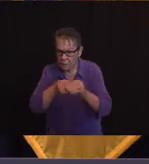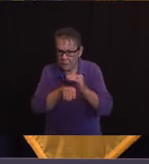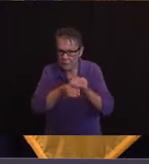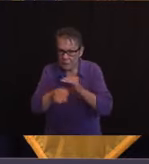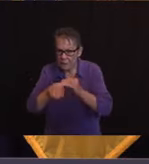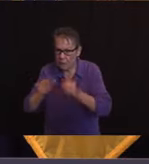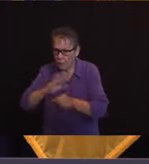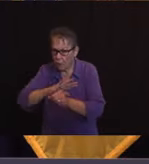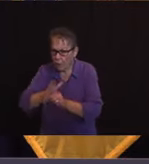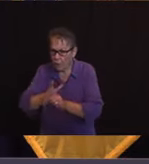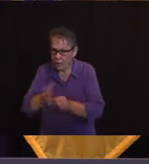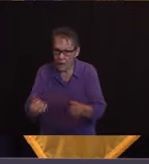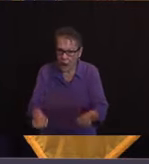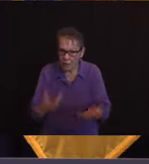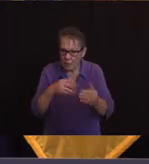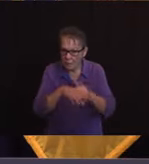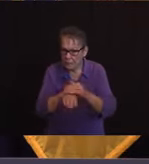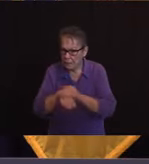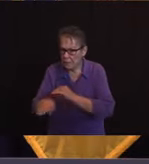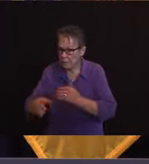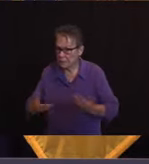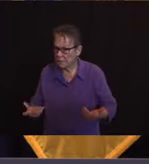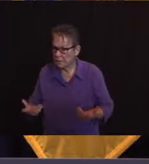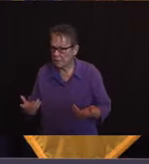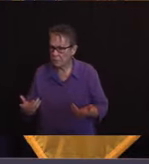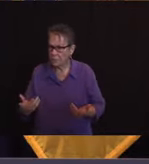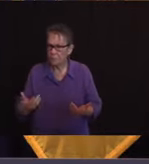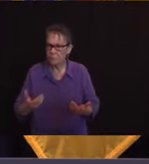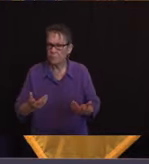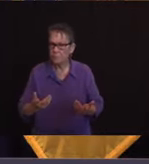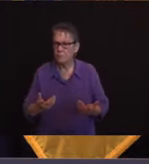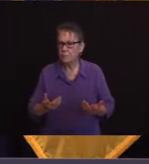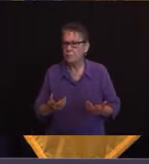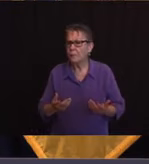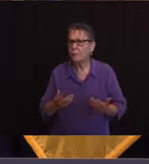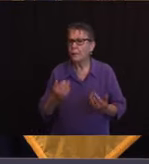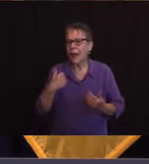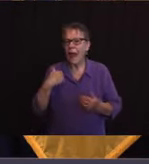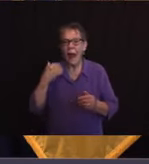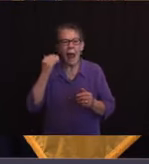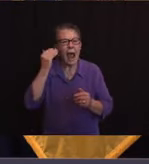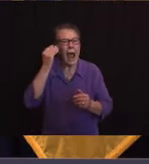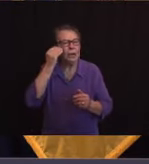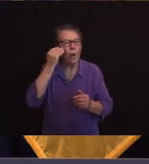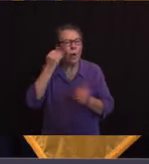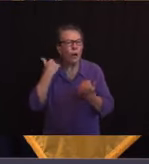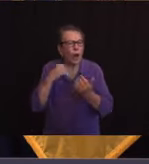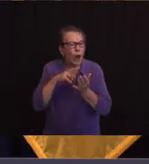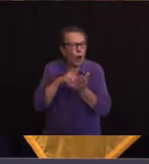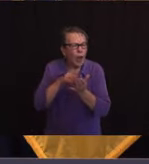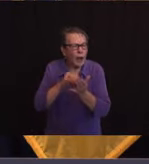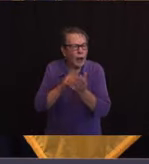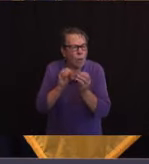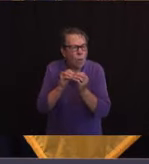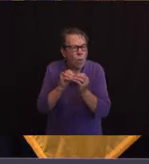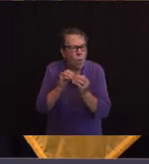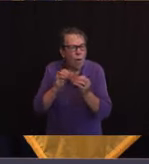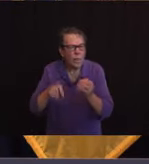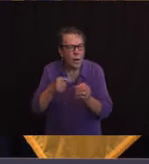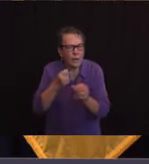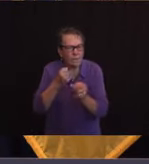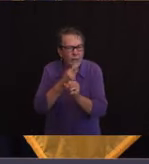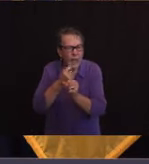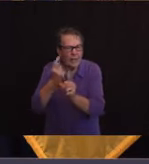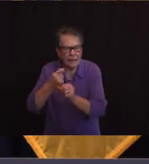the better informed we will be. But it's going to be the collection of data: hospitalizations, number of tests, positivity, rate